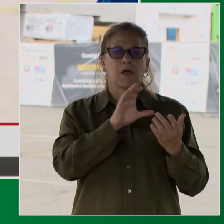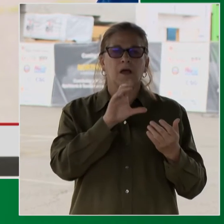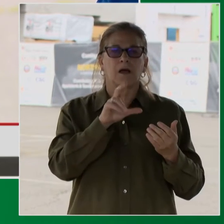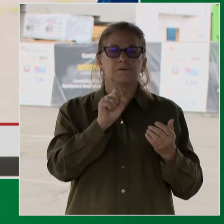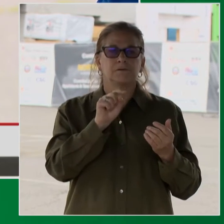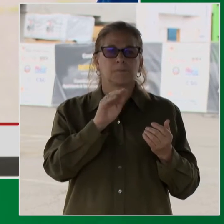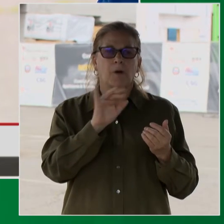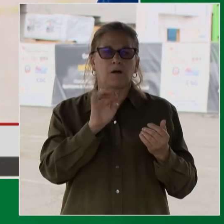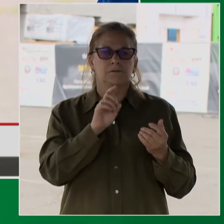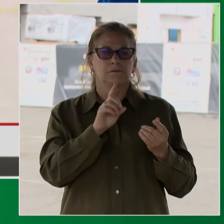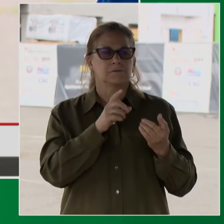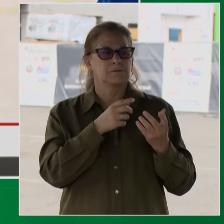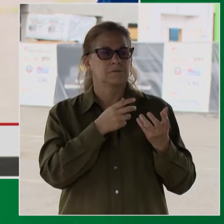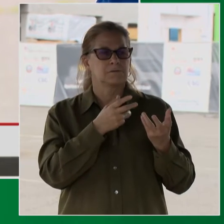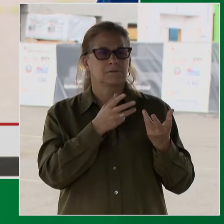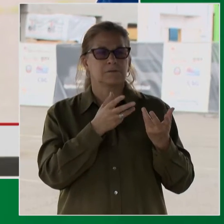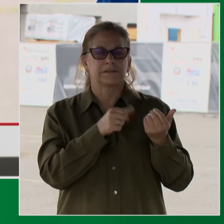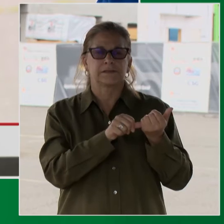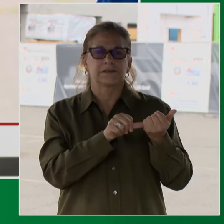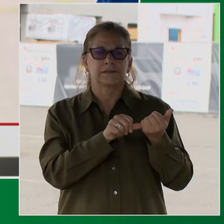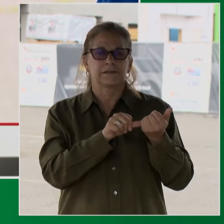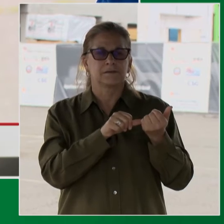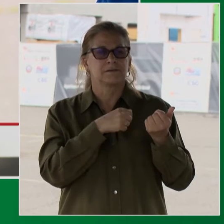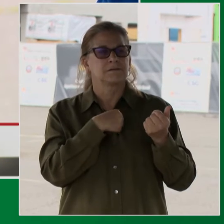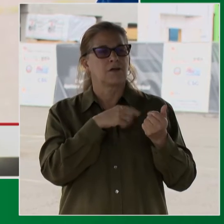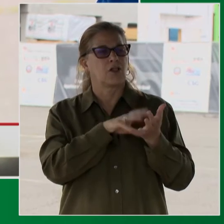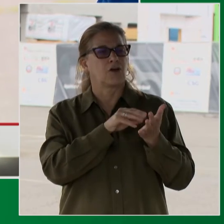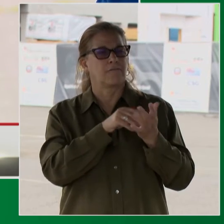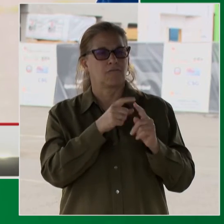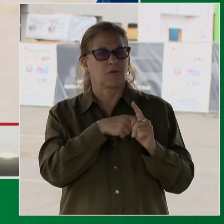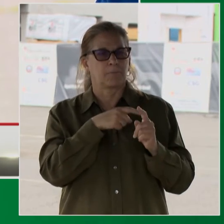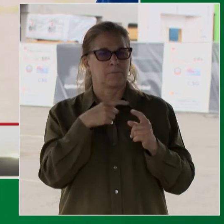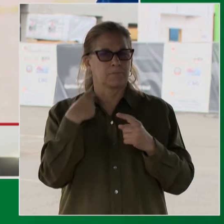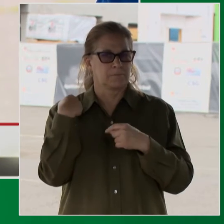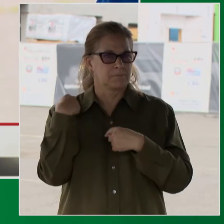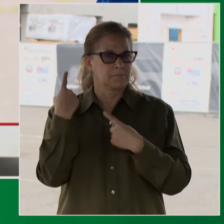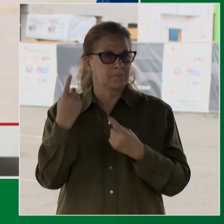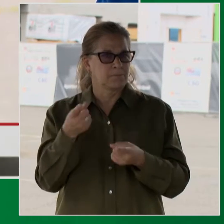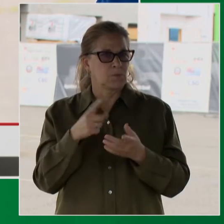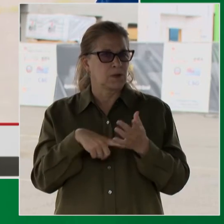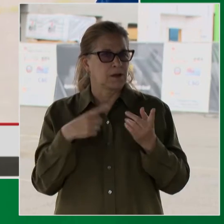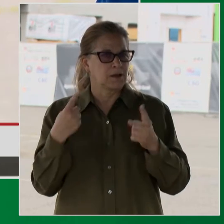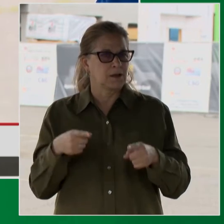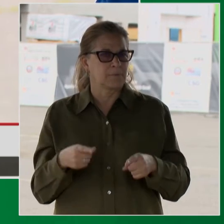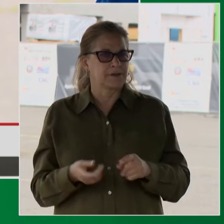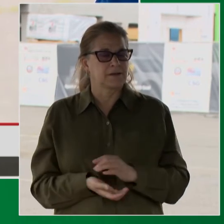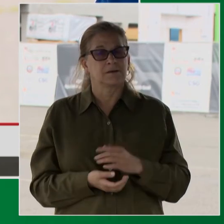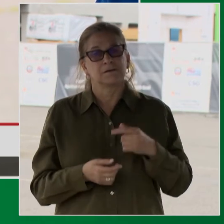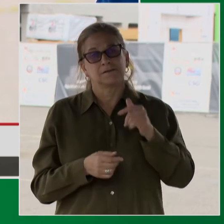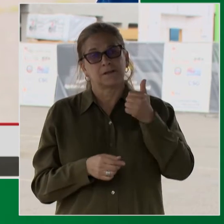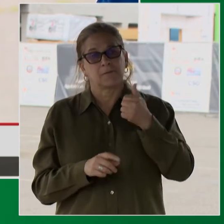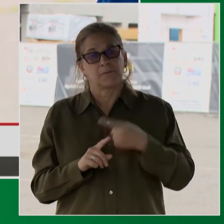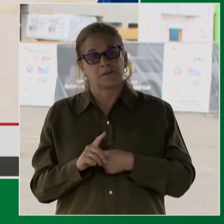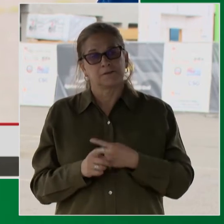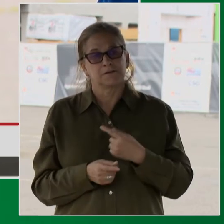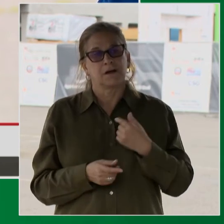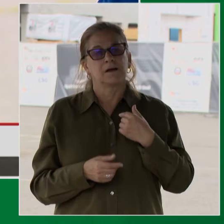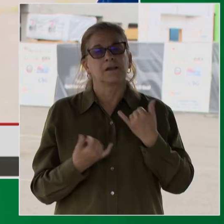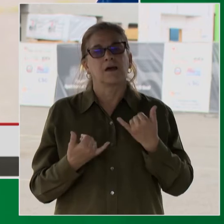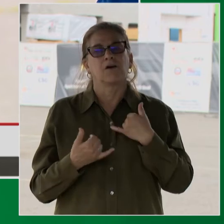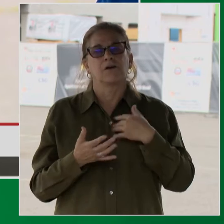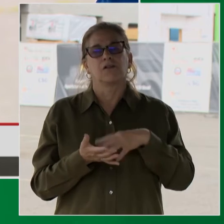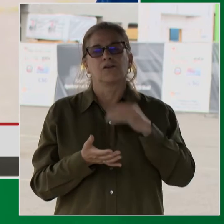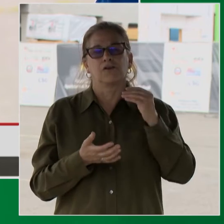is necessary, as we've learned, rolling out a variety of grants over the last 13 months is that, how do we help these